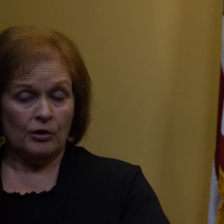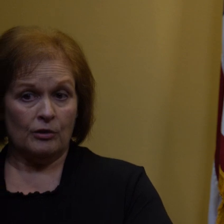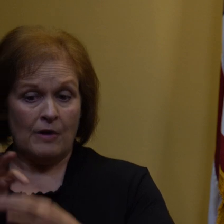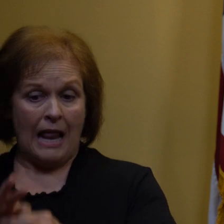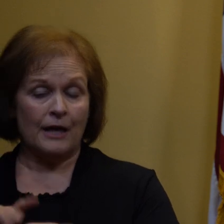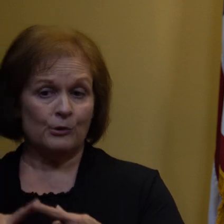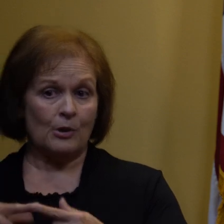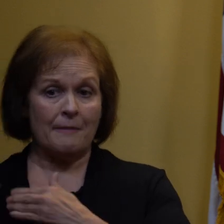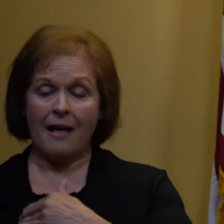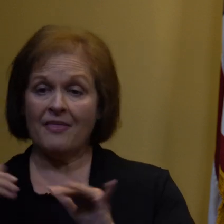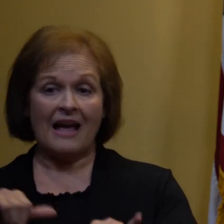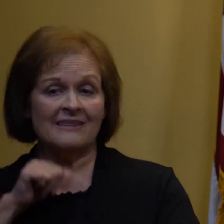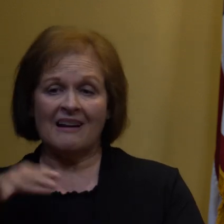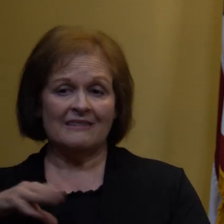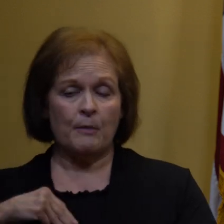accountability. Unacceptable.